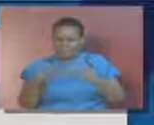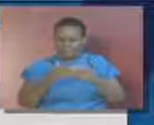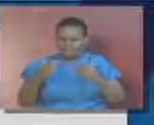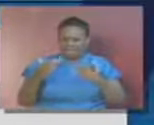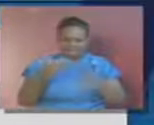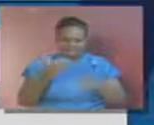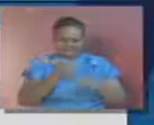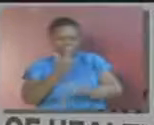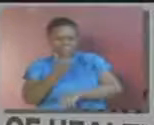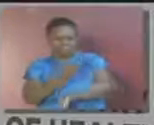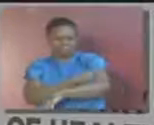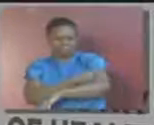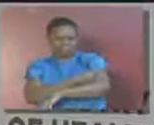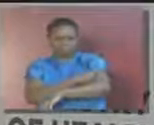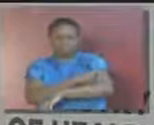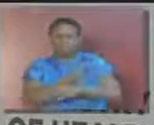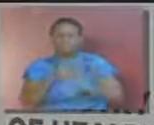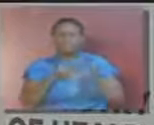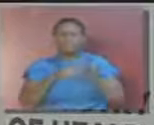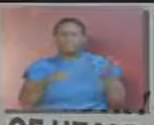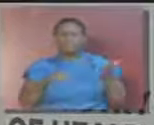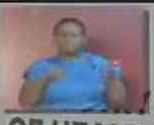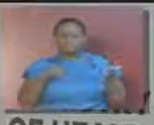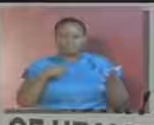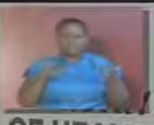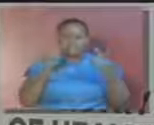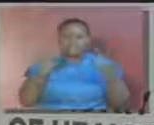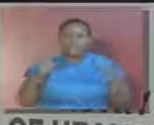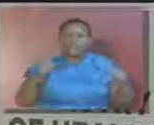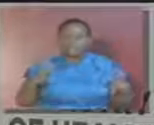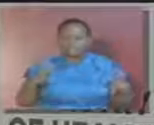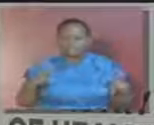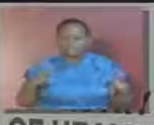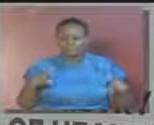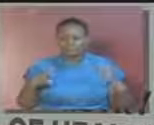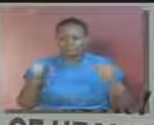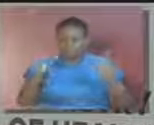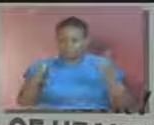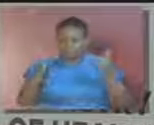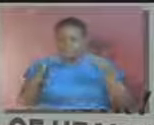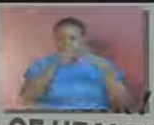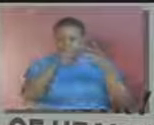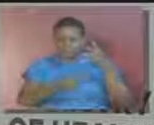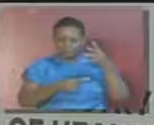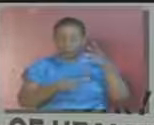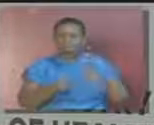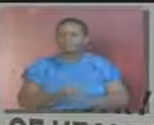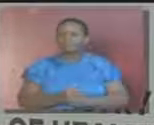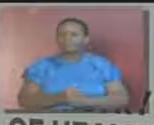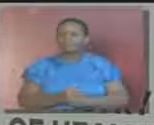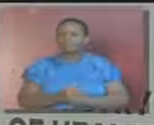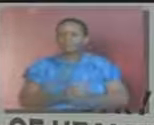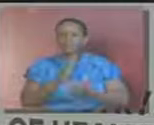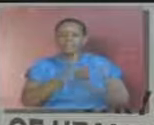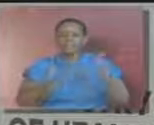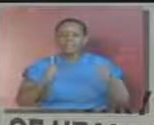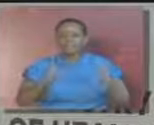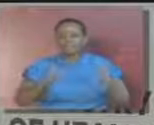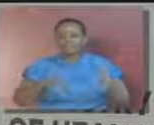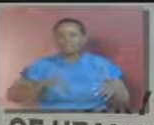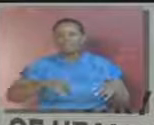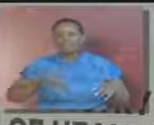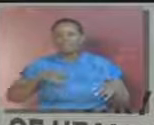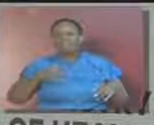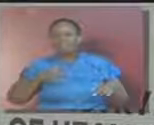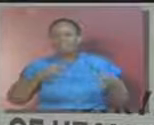expect once you have the vaccine. People usually have mild symptoms suggestive, for example, pain and soreness at the site of injection. You may